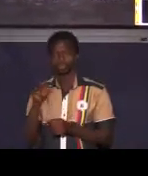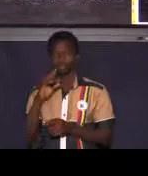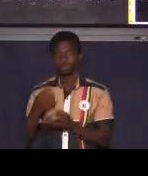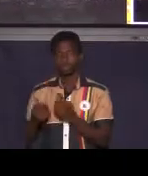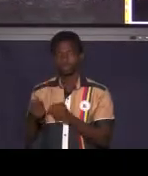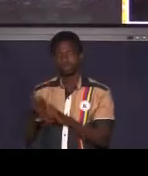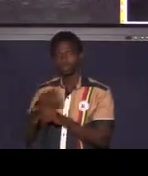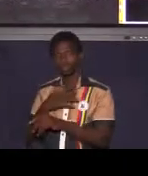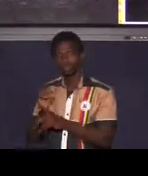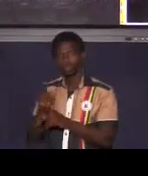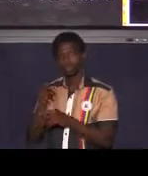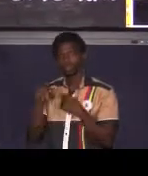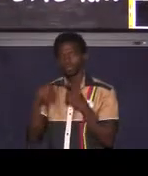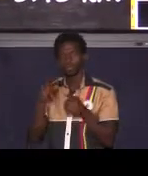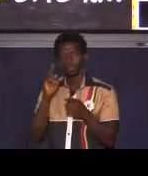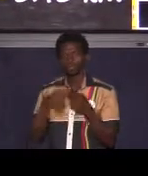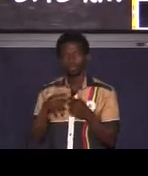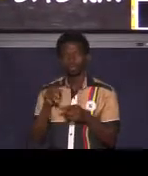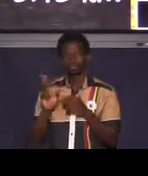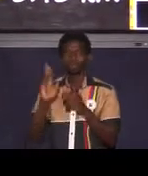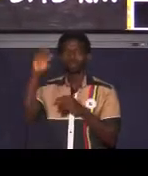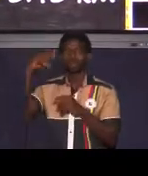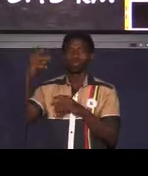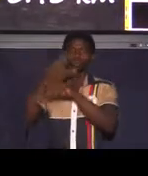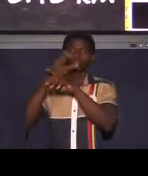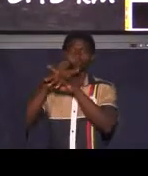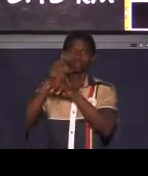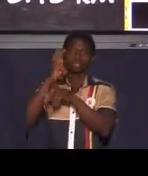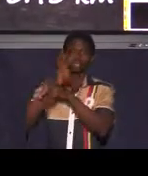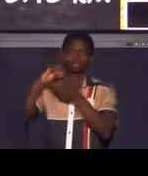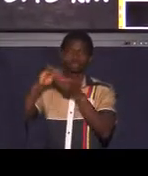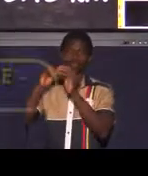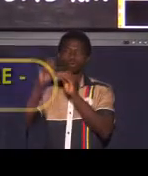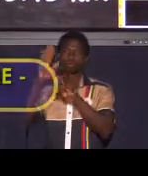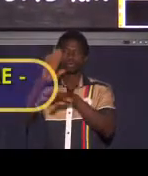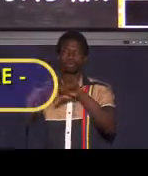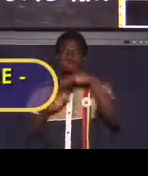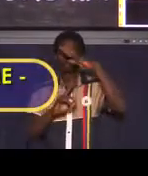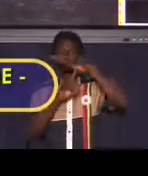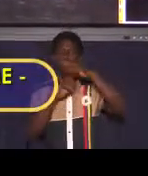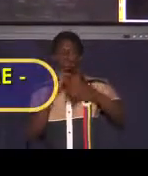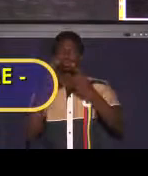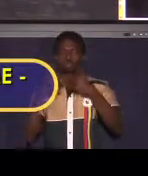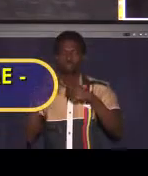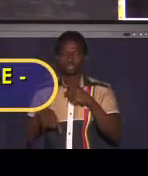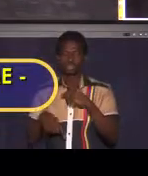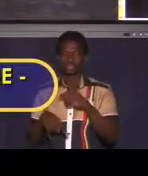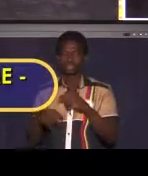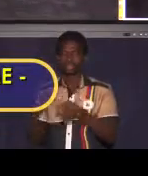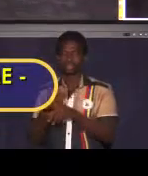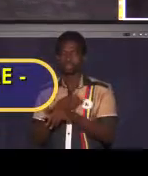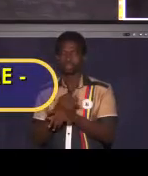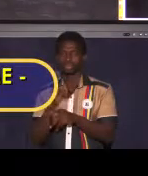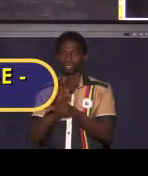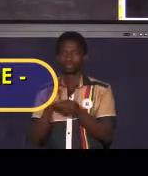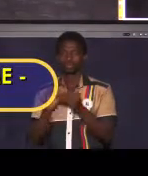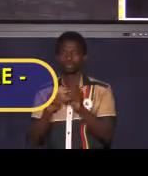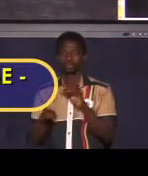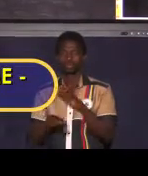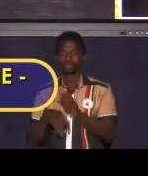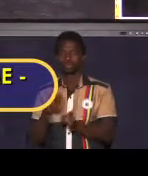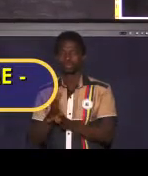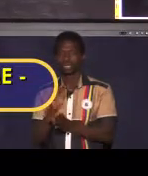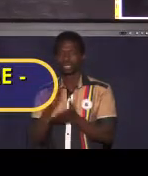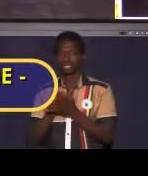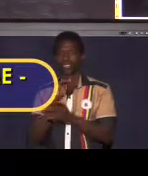determine where you're coming from and where you're going to. If you're going up, you multiply, keep the number on top. If you're coming down, you multiply, but keep the number below the